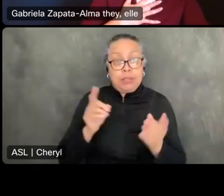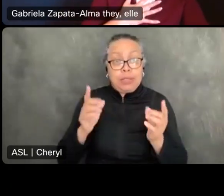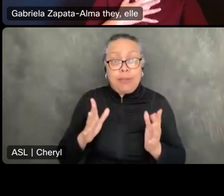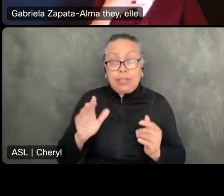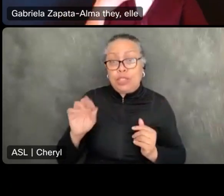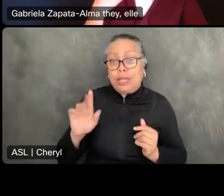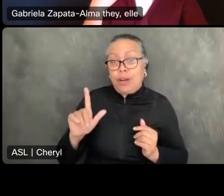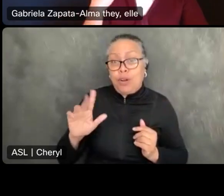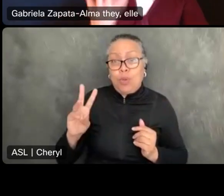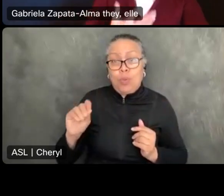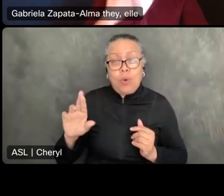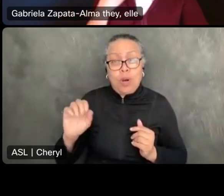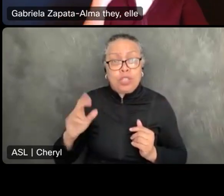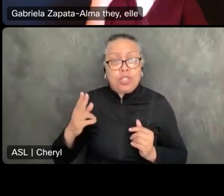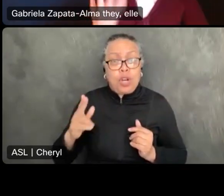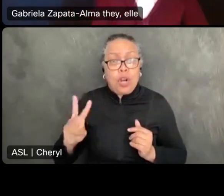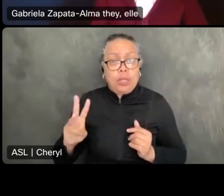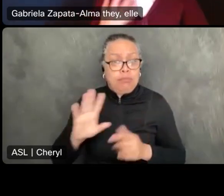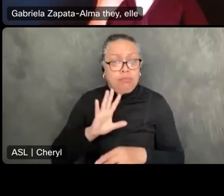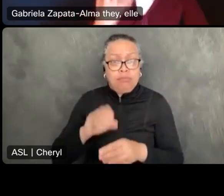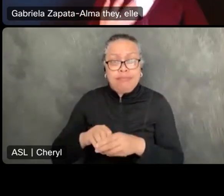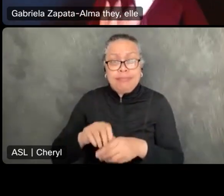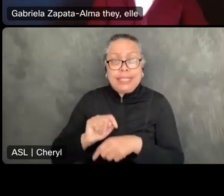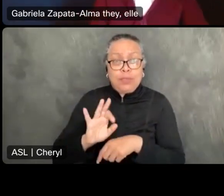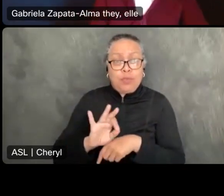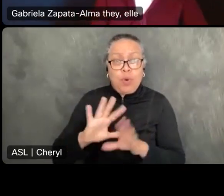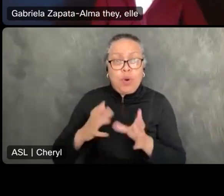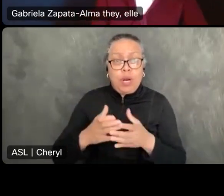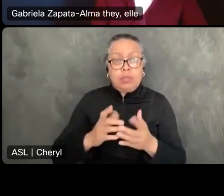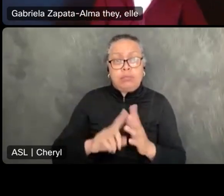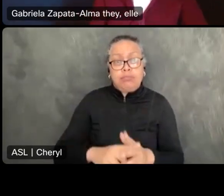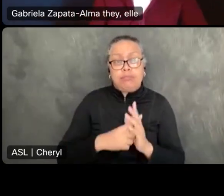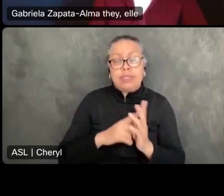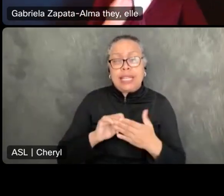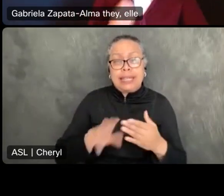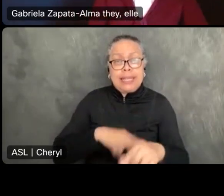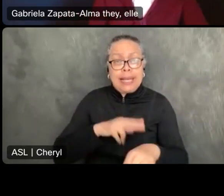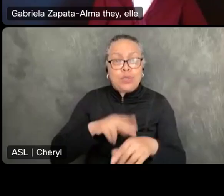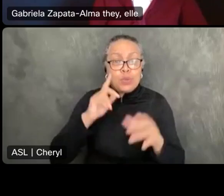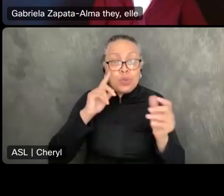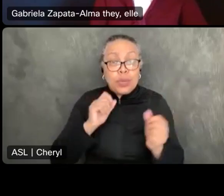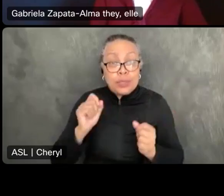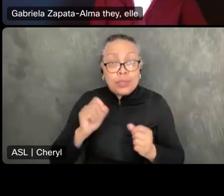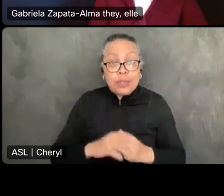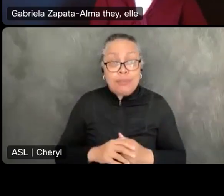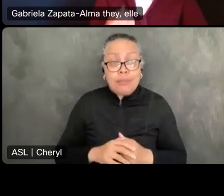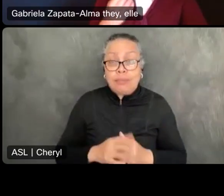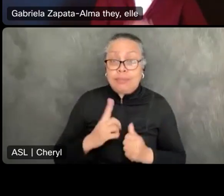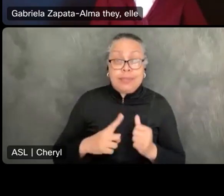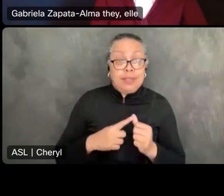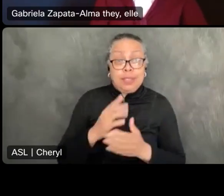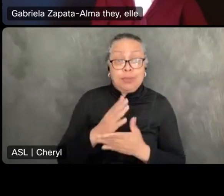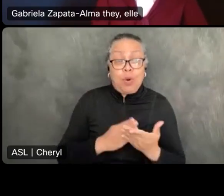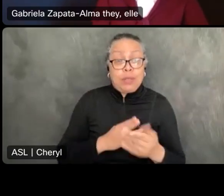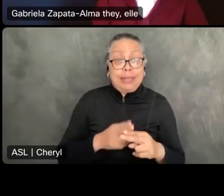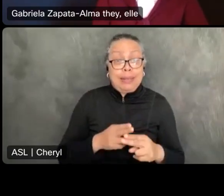task force that was a part of creating that national strategy. And one of the first things they name is that in